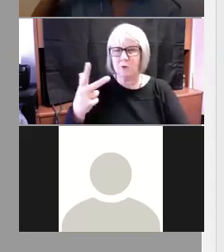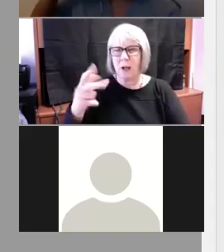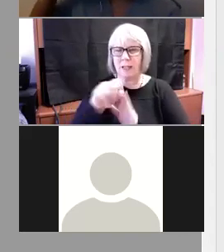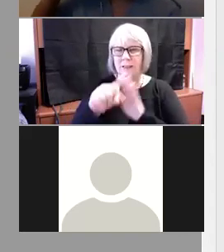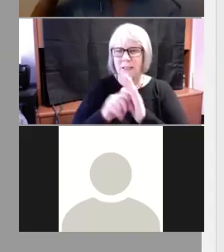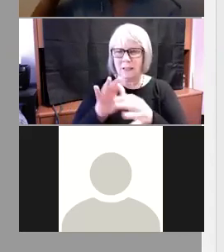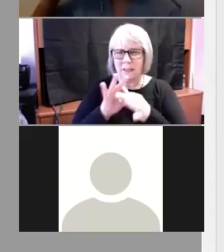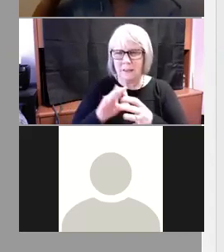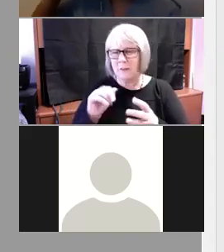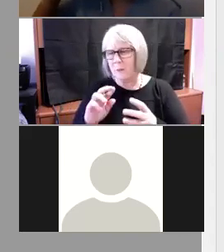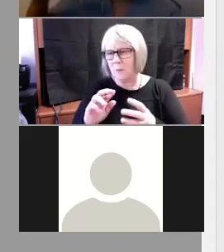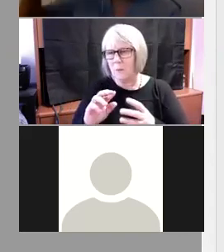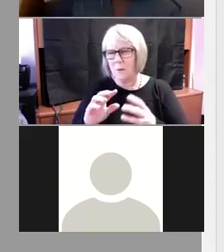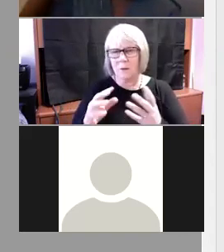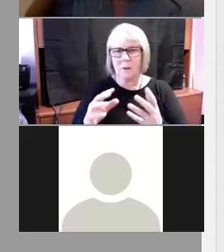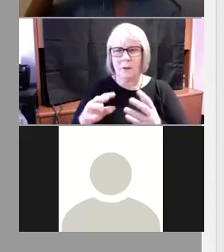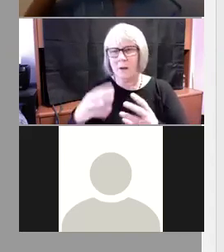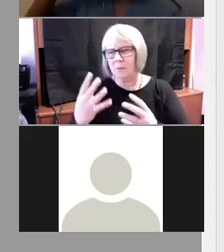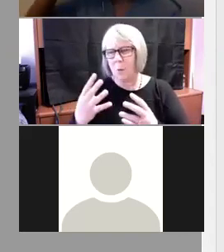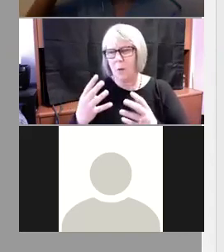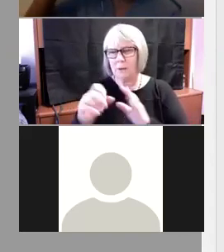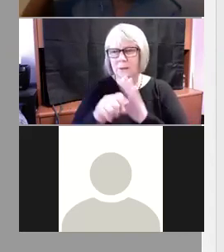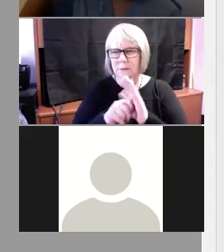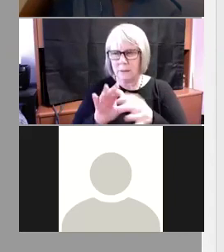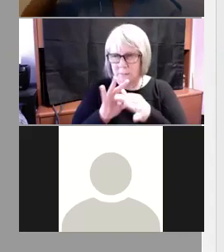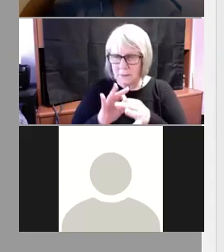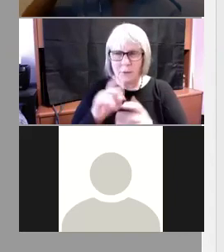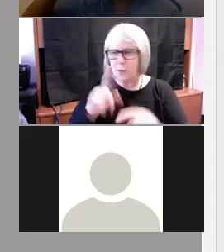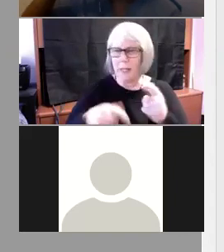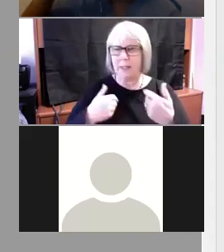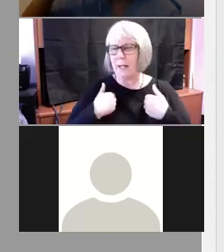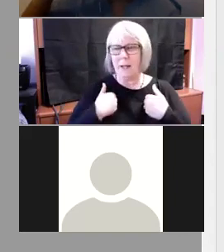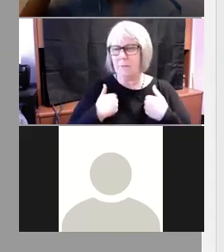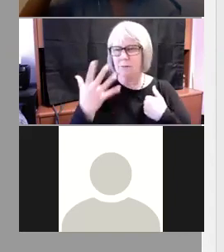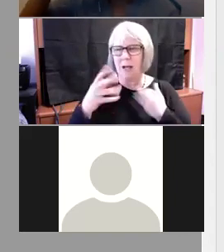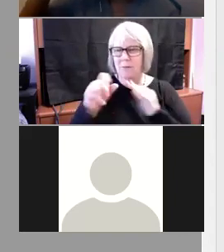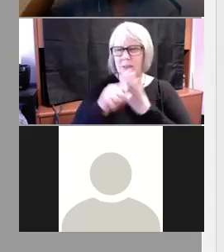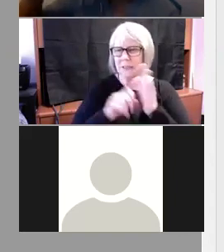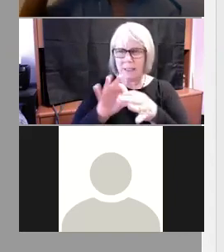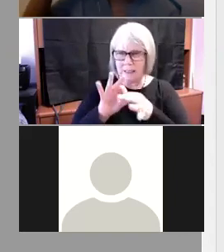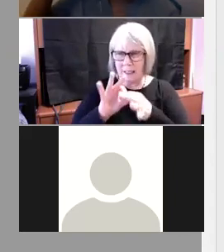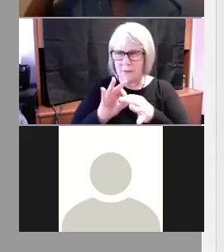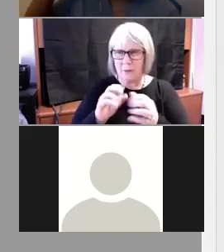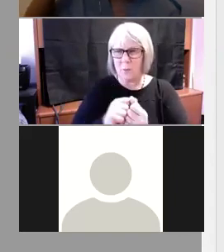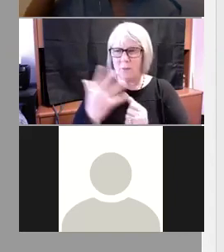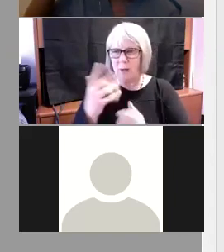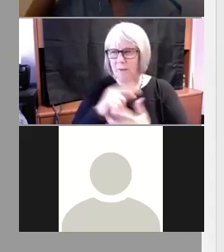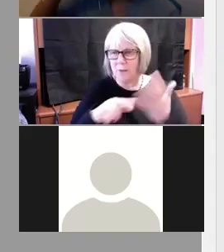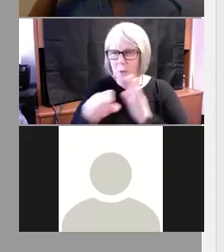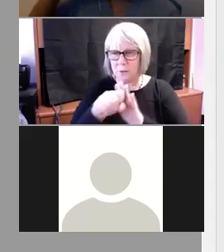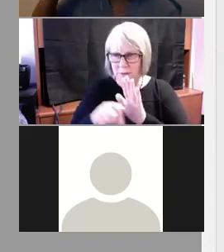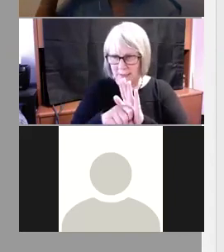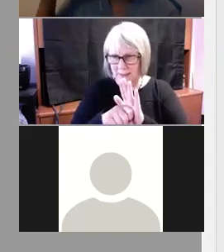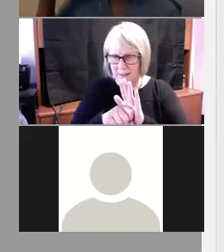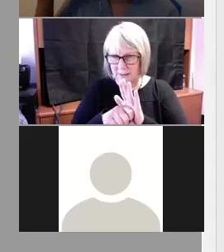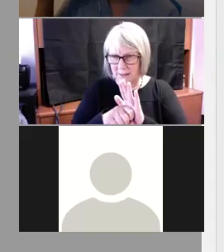or a quadrilateral state connector. We cannot have 5 state connectors where 5 of those states